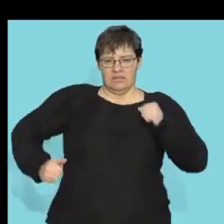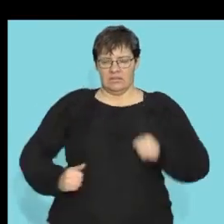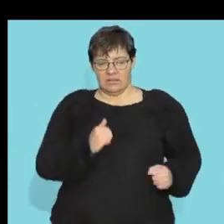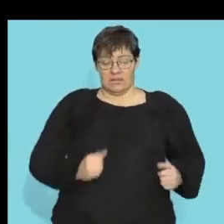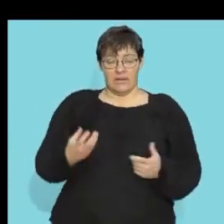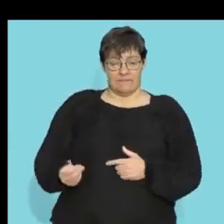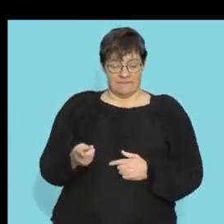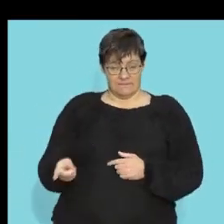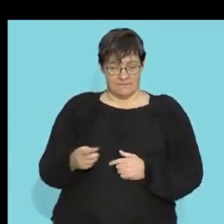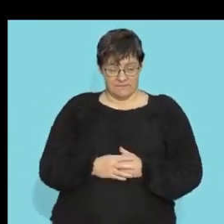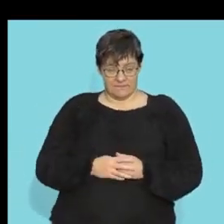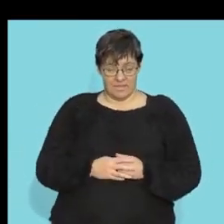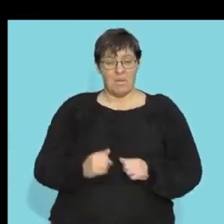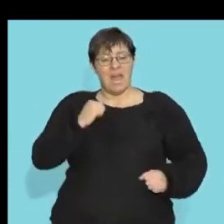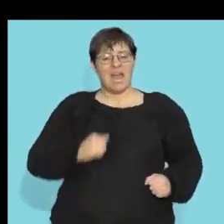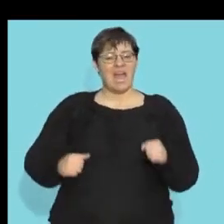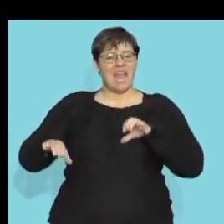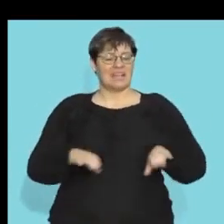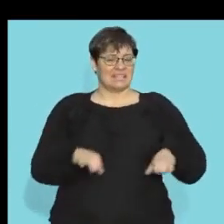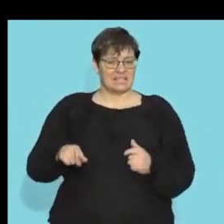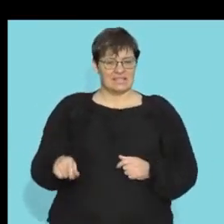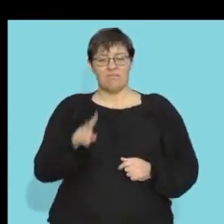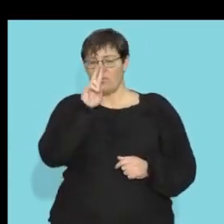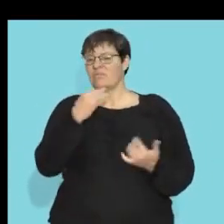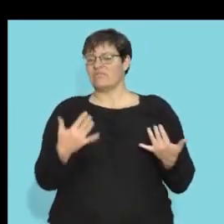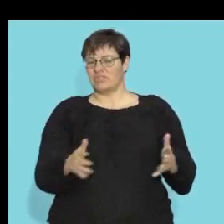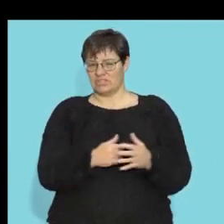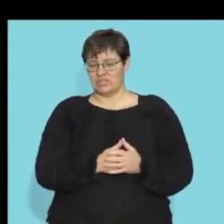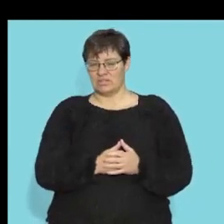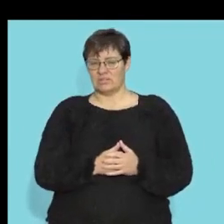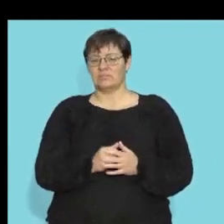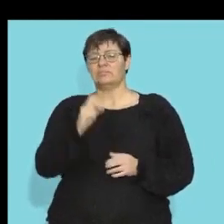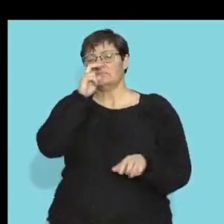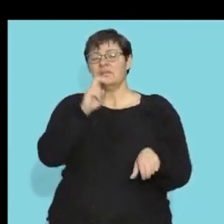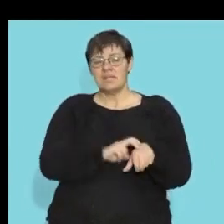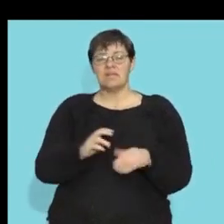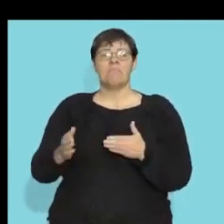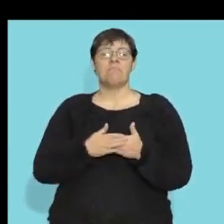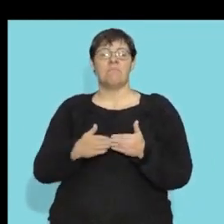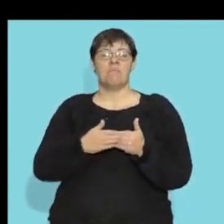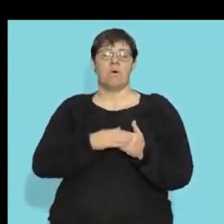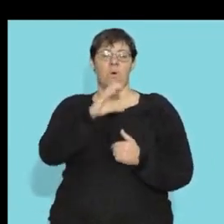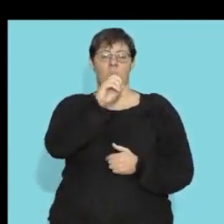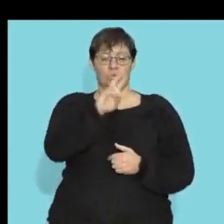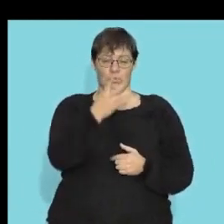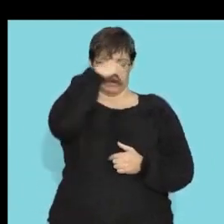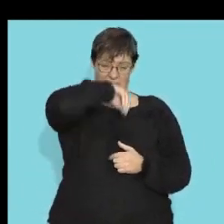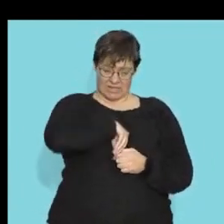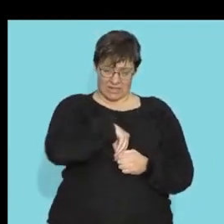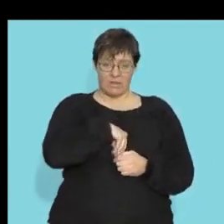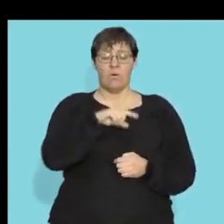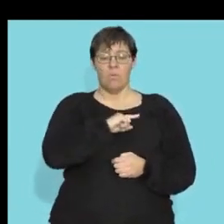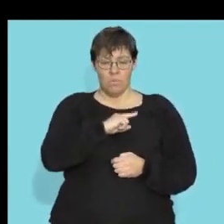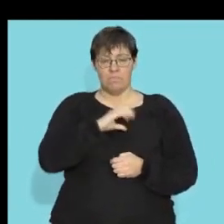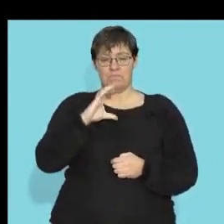she exercises. Obviously, when we exercise, we looked at the concept just now, I need more oxygen